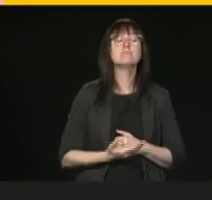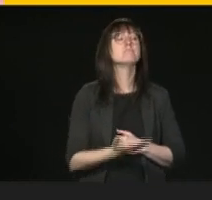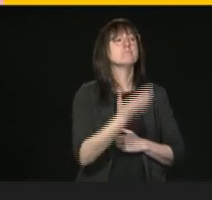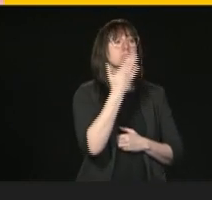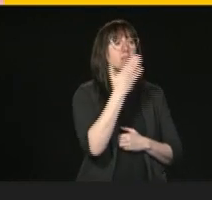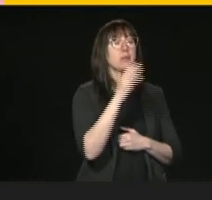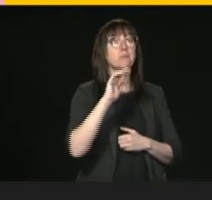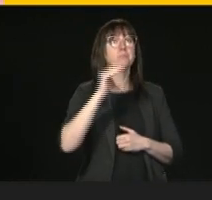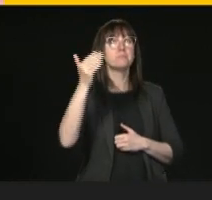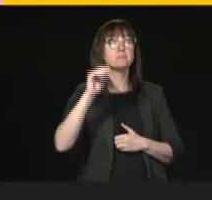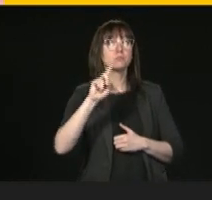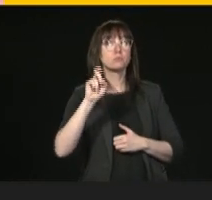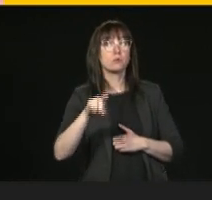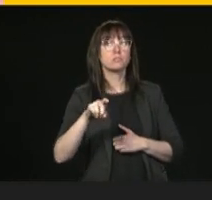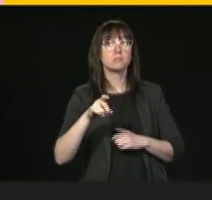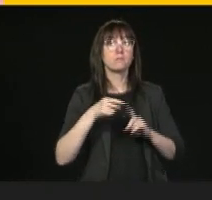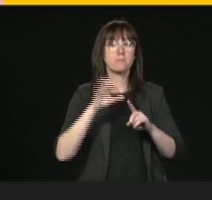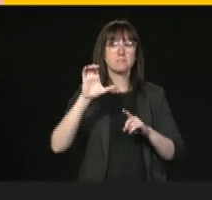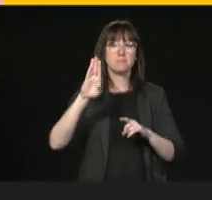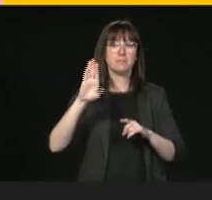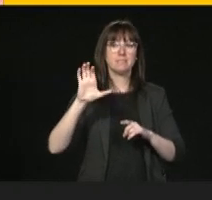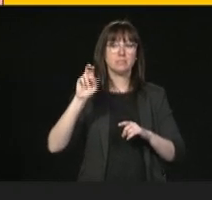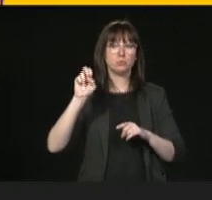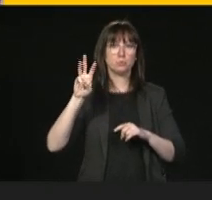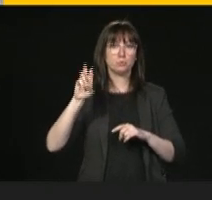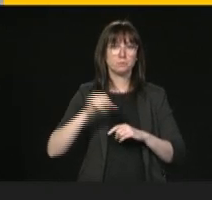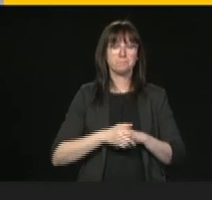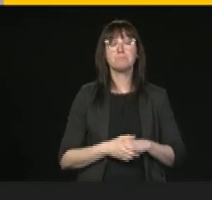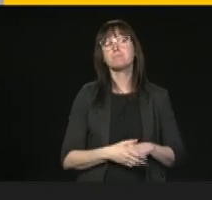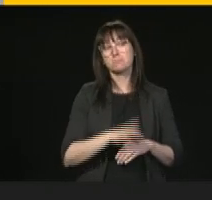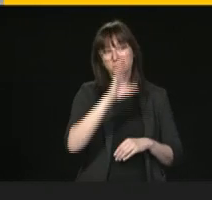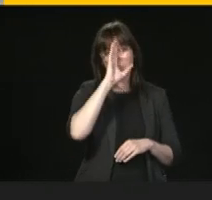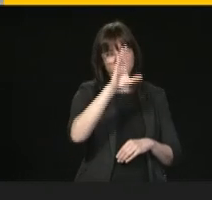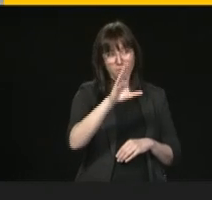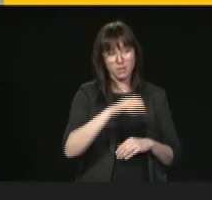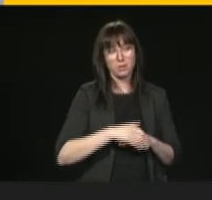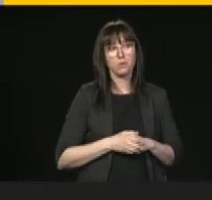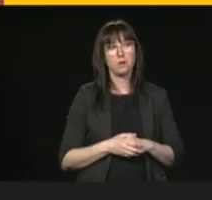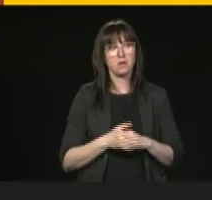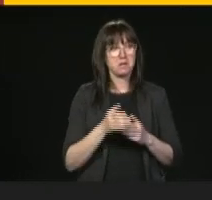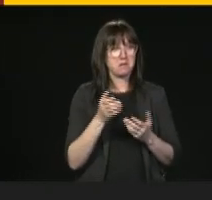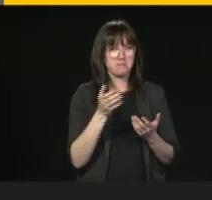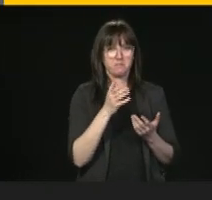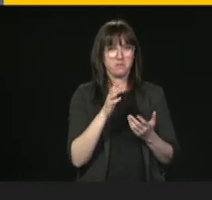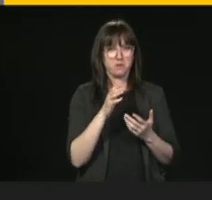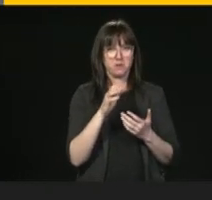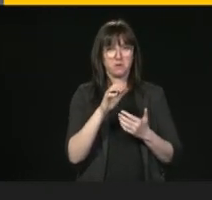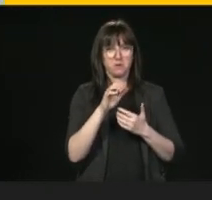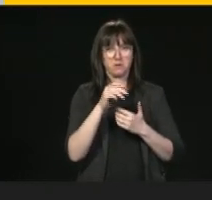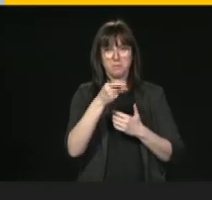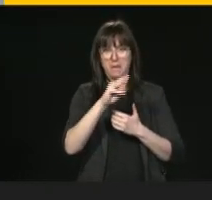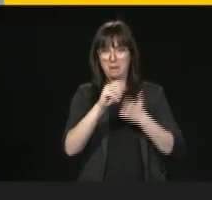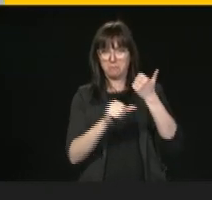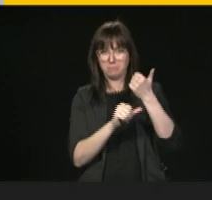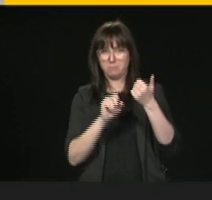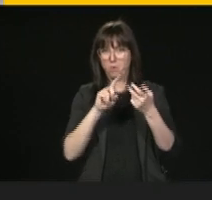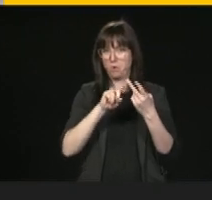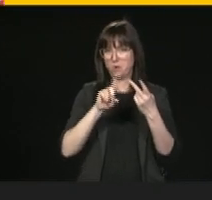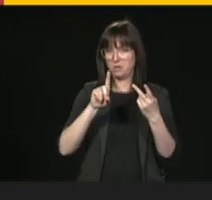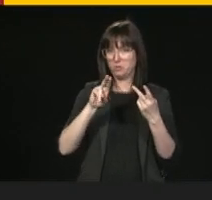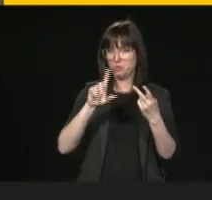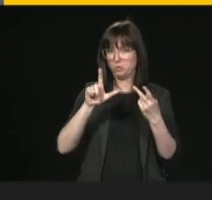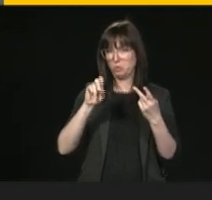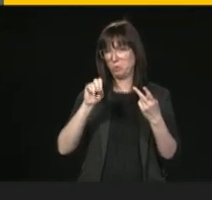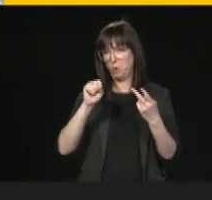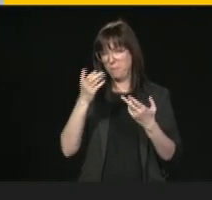CBC. Hi, it's either for Ms. Freeland or peut-être Monsieur Duclos, I'm not exactly perhaps sure. Mr. Duclos. So your government brought in the